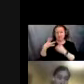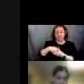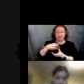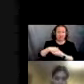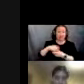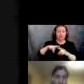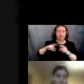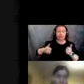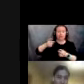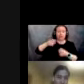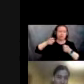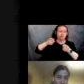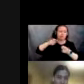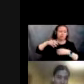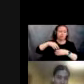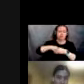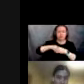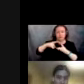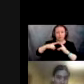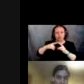various boards on the camp. So